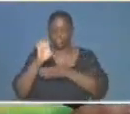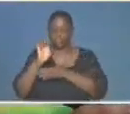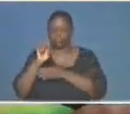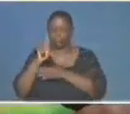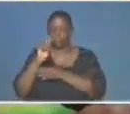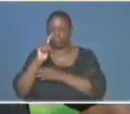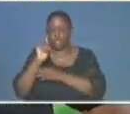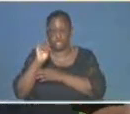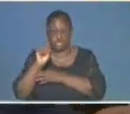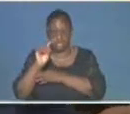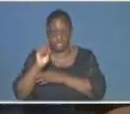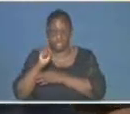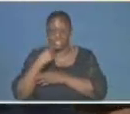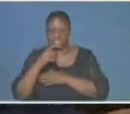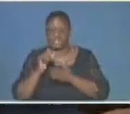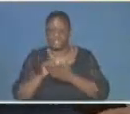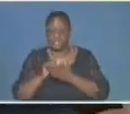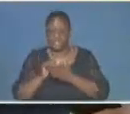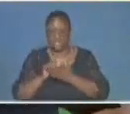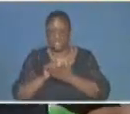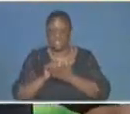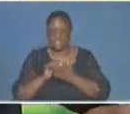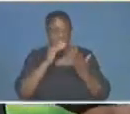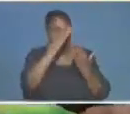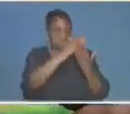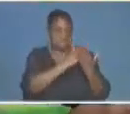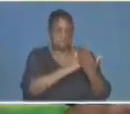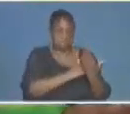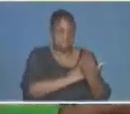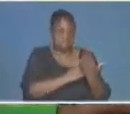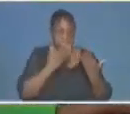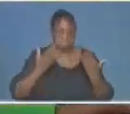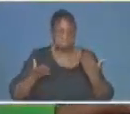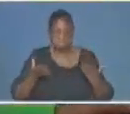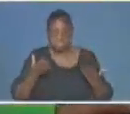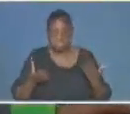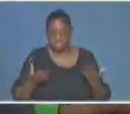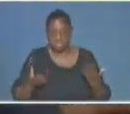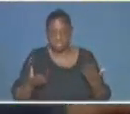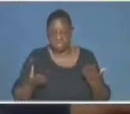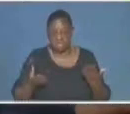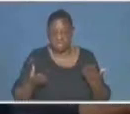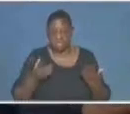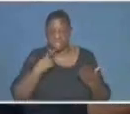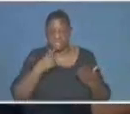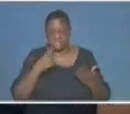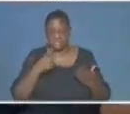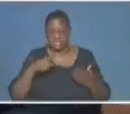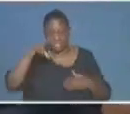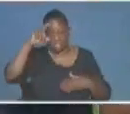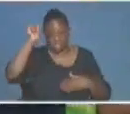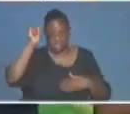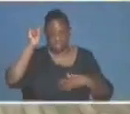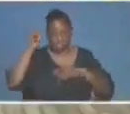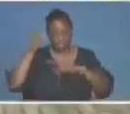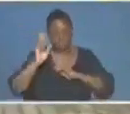listed voluntarily by FTX themselves. The only indebtedness that I am aware of to the government with respect